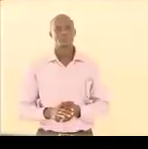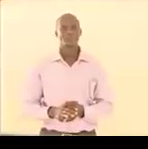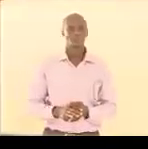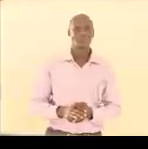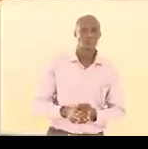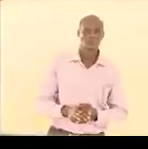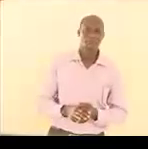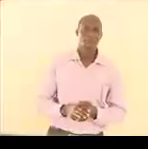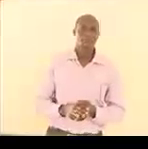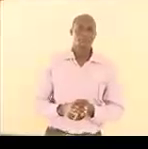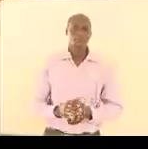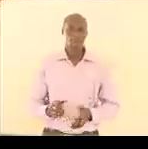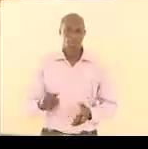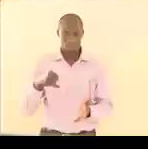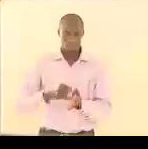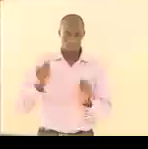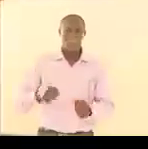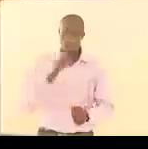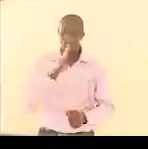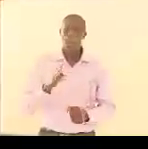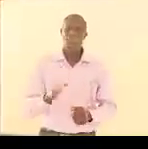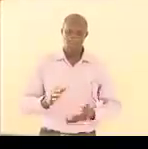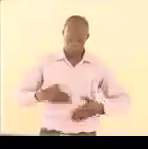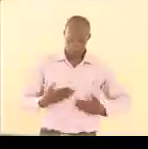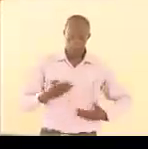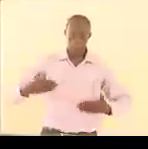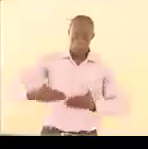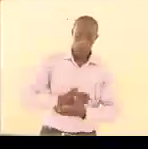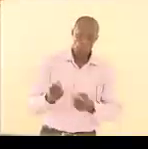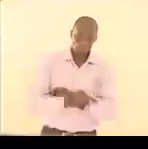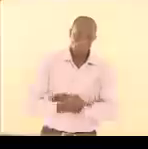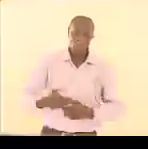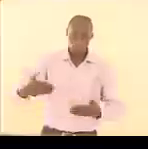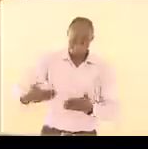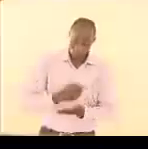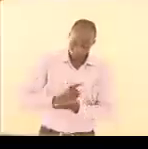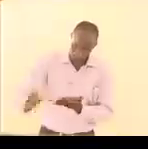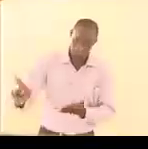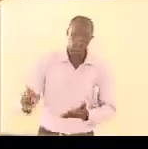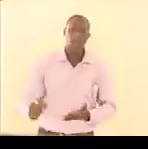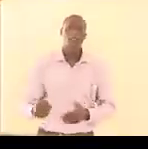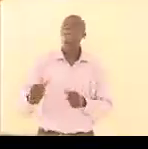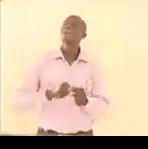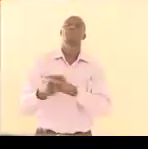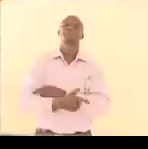It can well be happy new day, happy new week, every day.